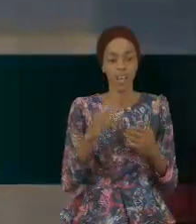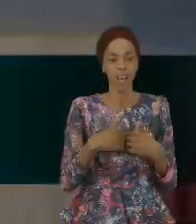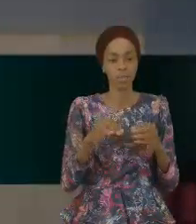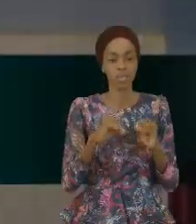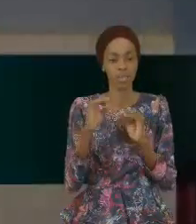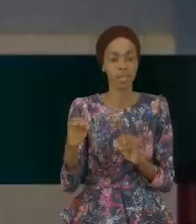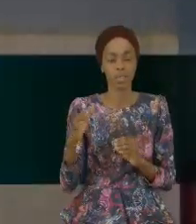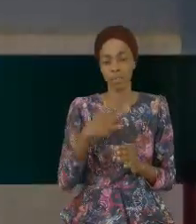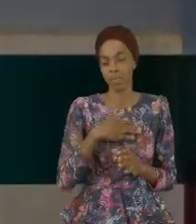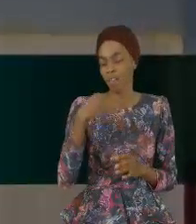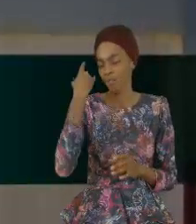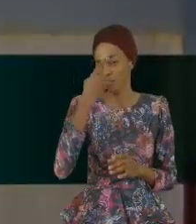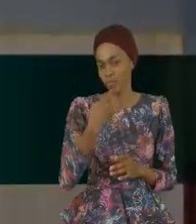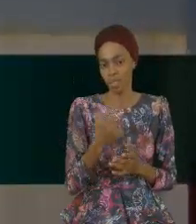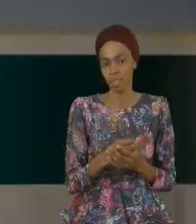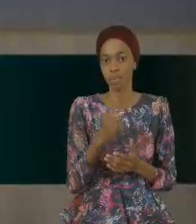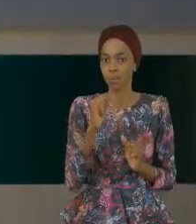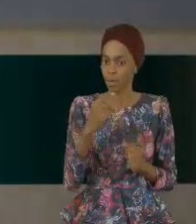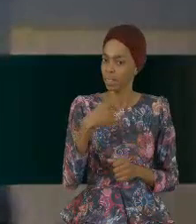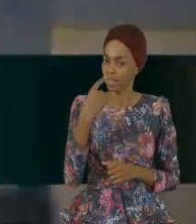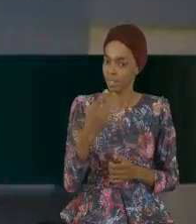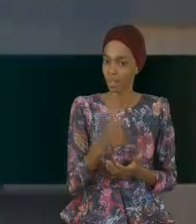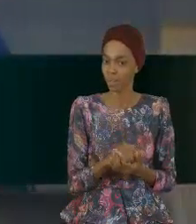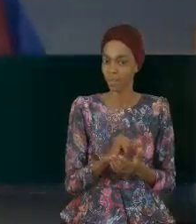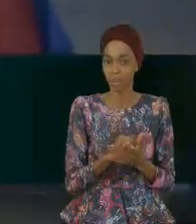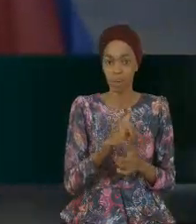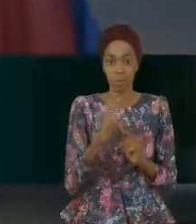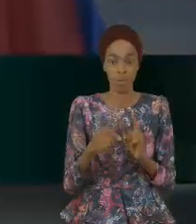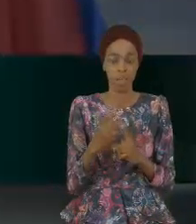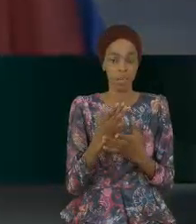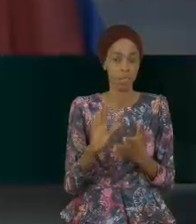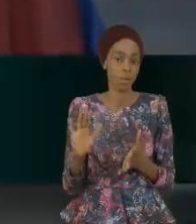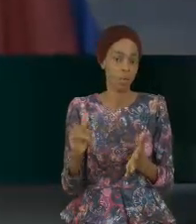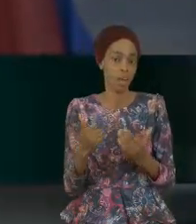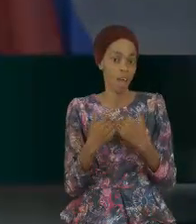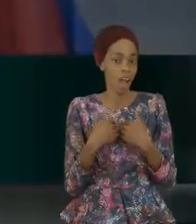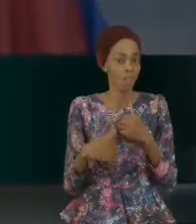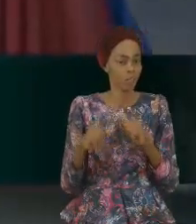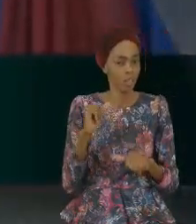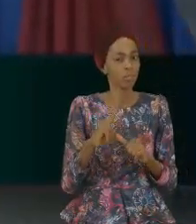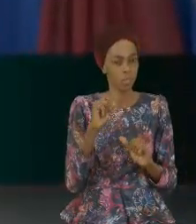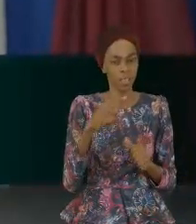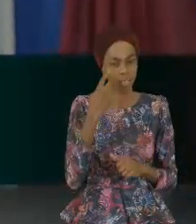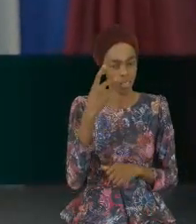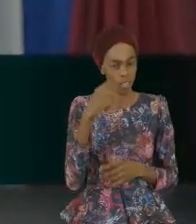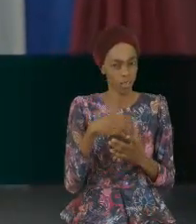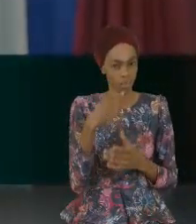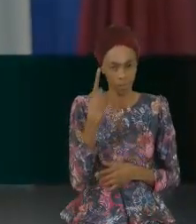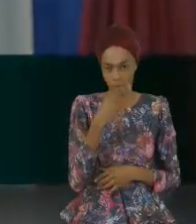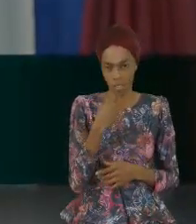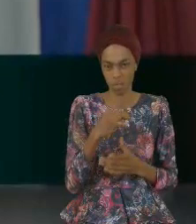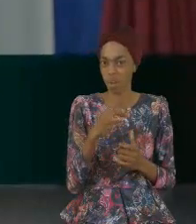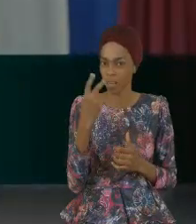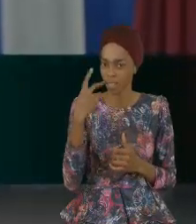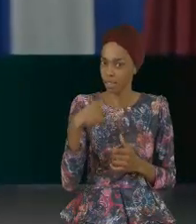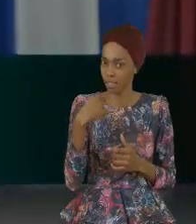my face. You can tell if somebody has doubt. You can tell on his face. You can tell